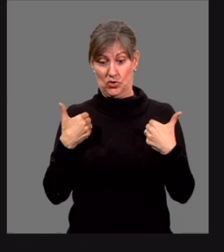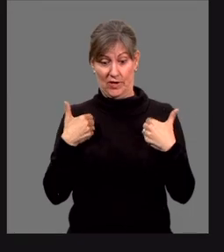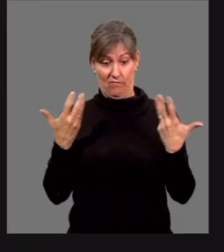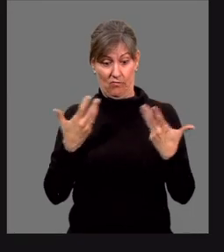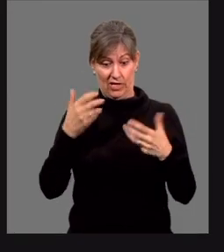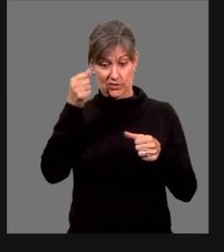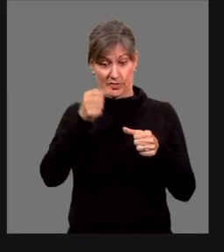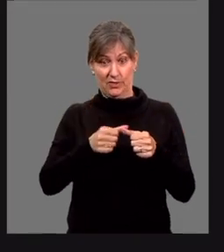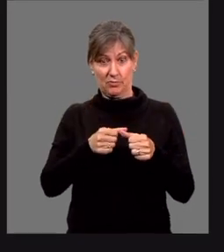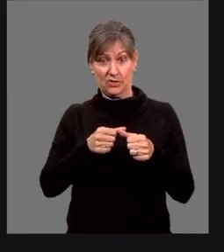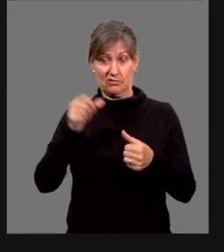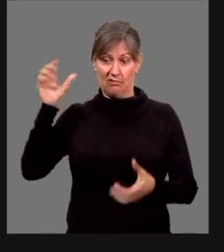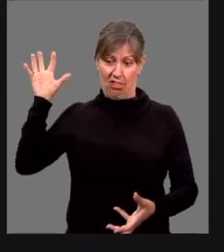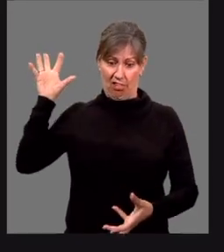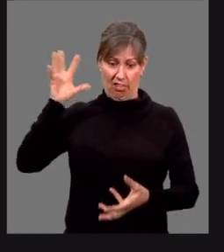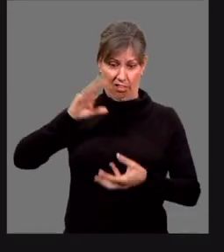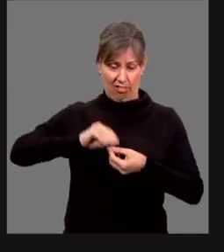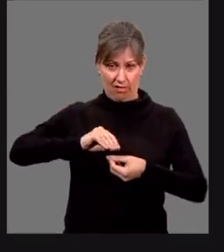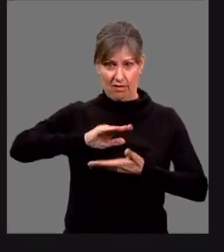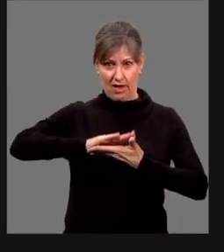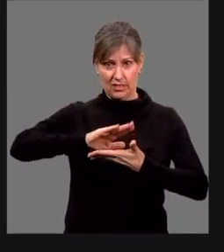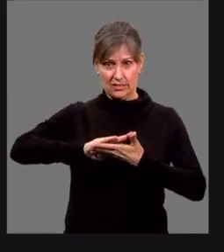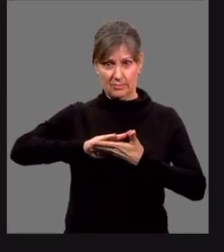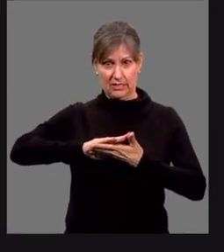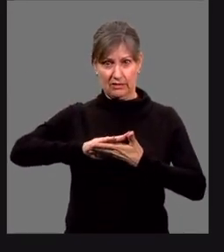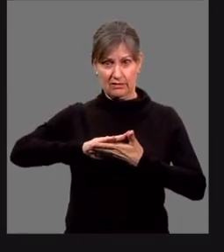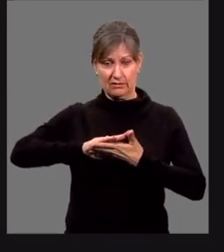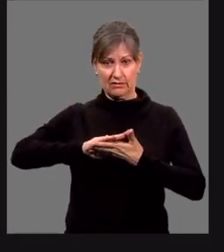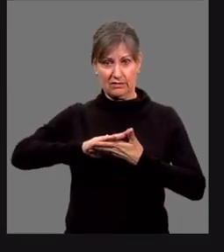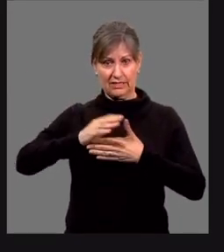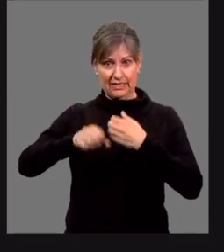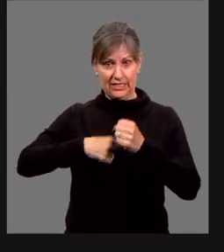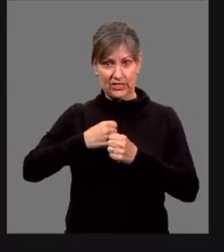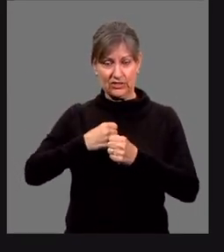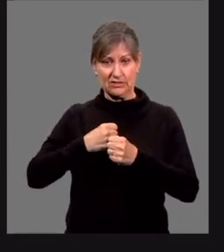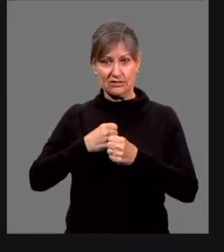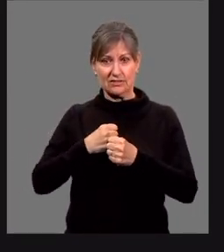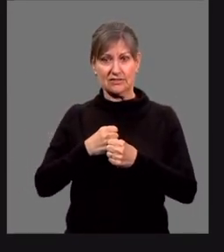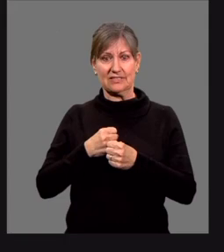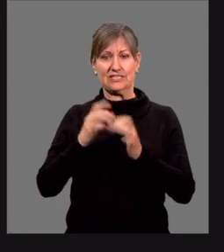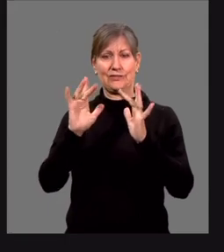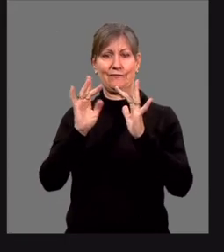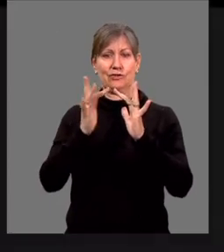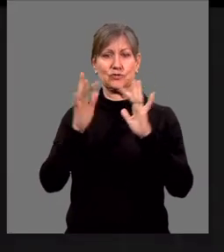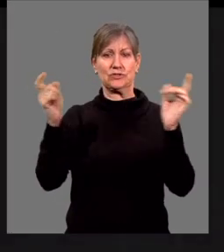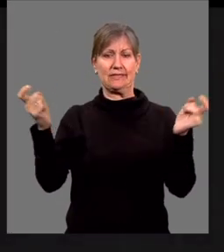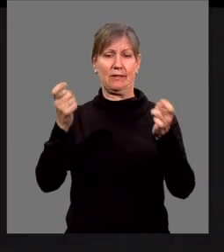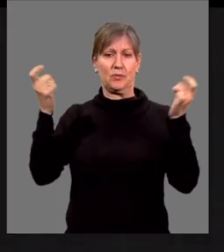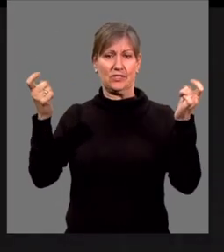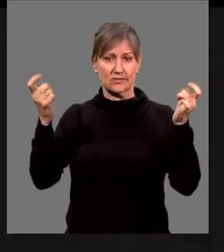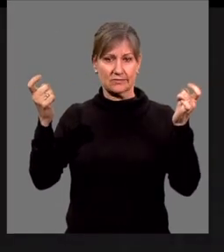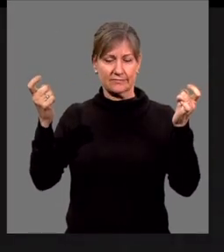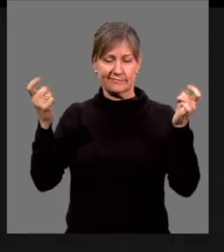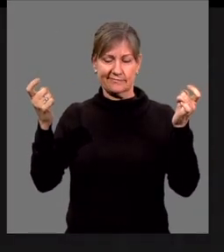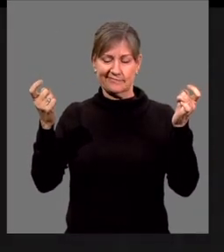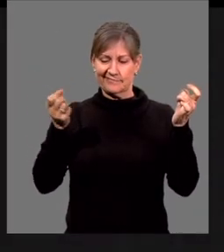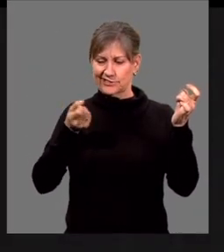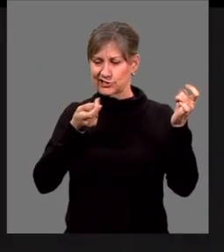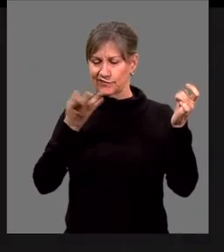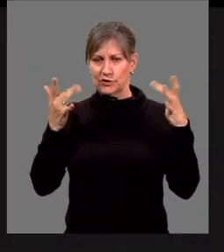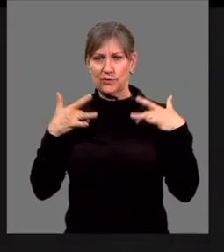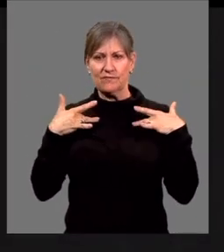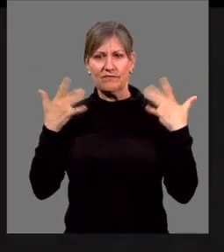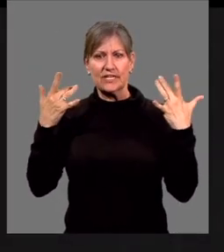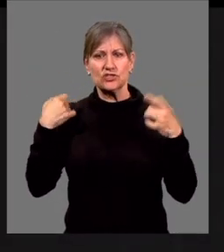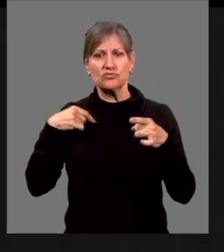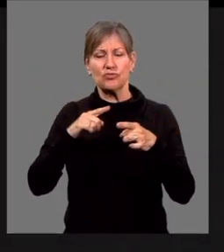to remember the culmination of your academic journey is a virtual celebration. There are few events throughout